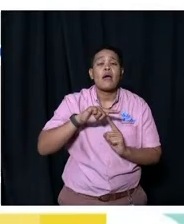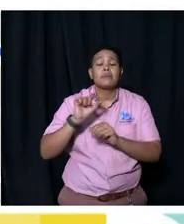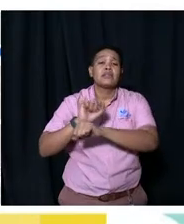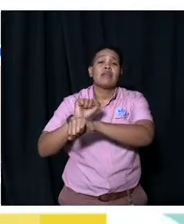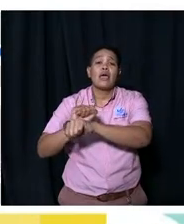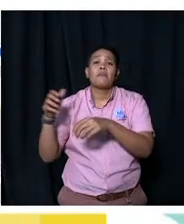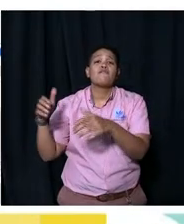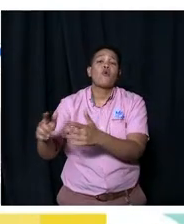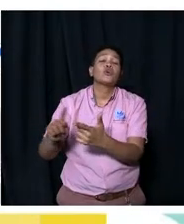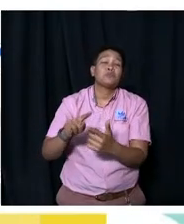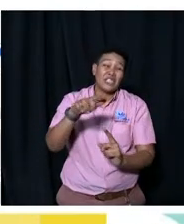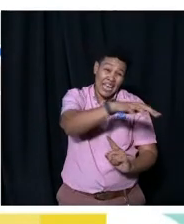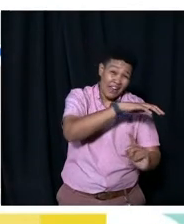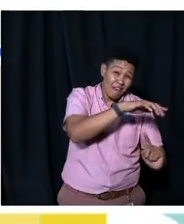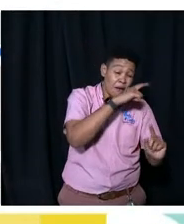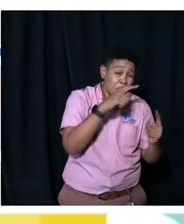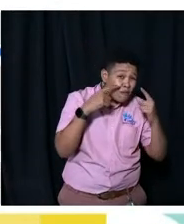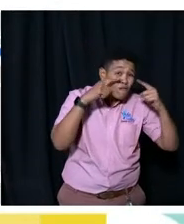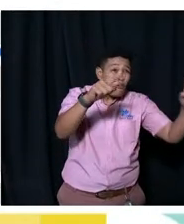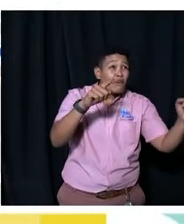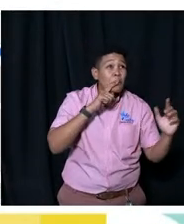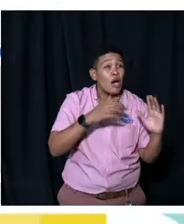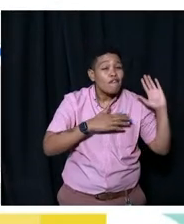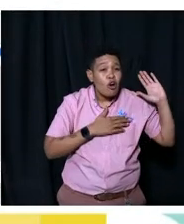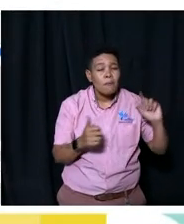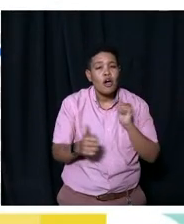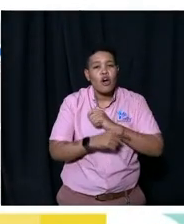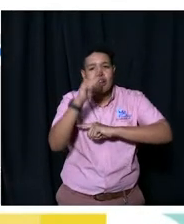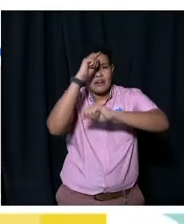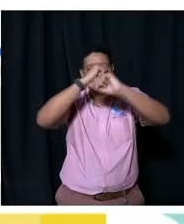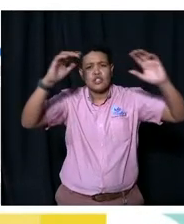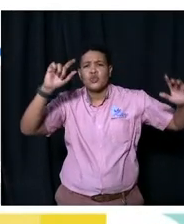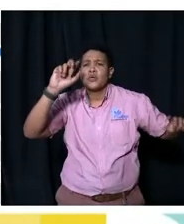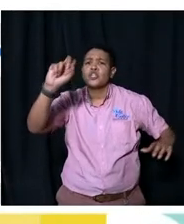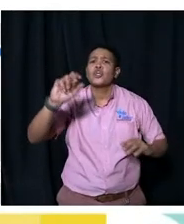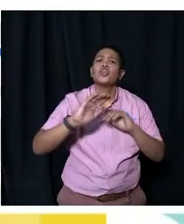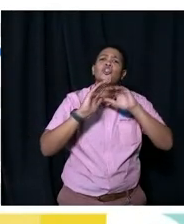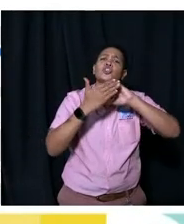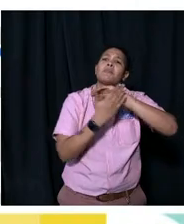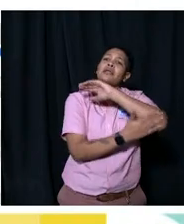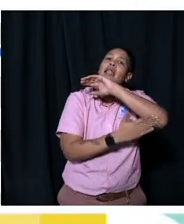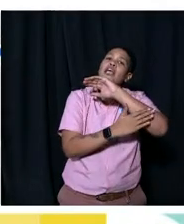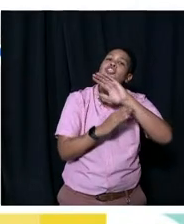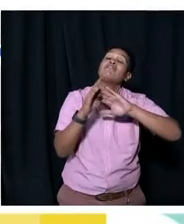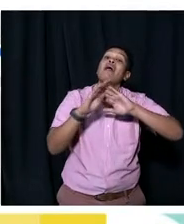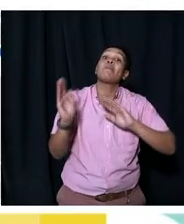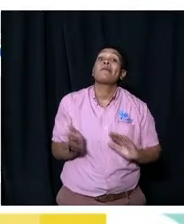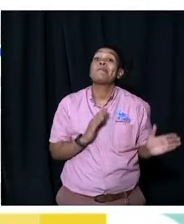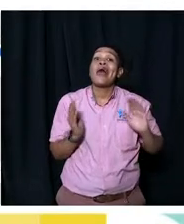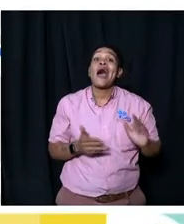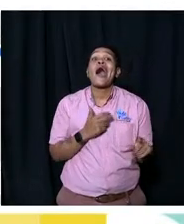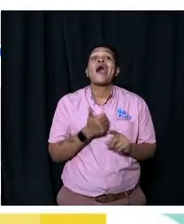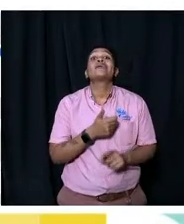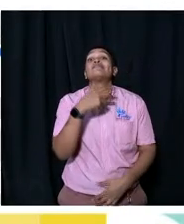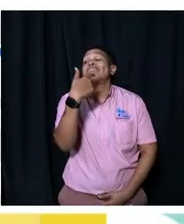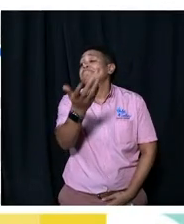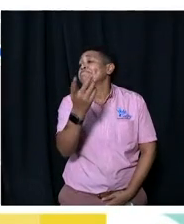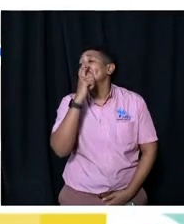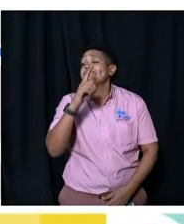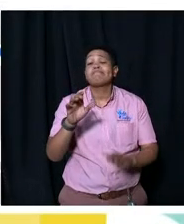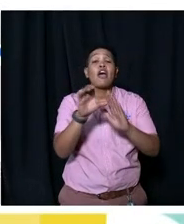force, and the environment in fulfillment of commitments under Vision 2030 Jamaica National Development Plan, the